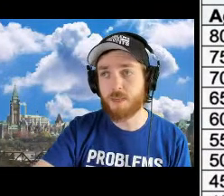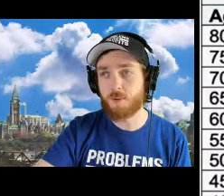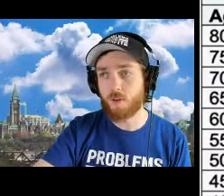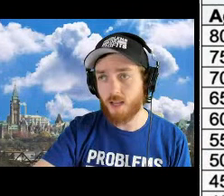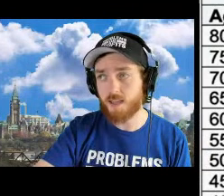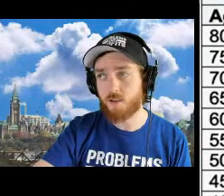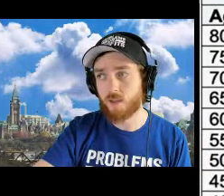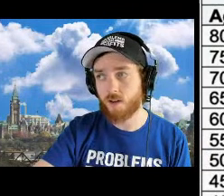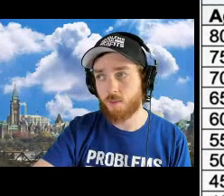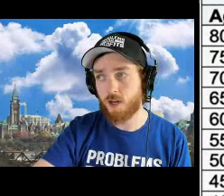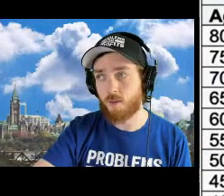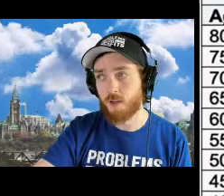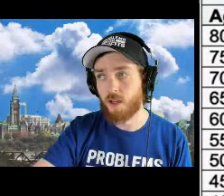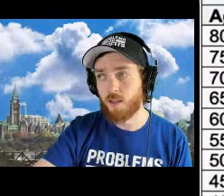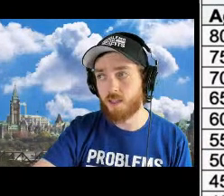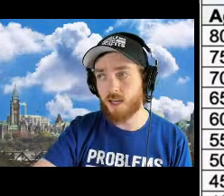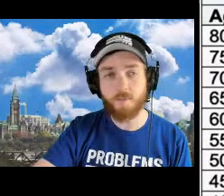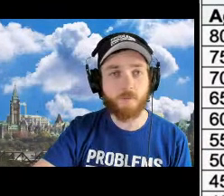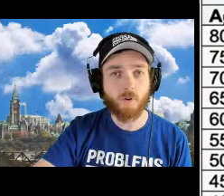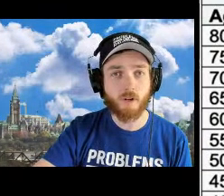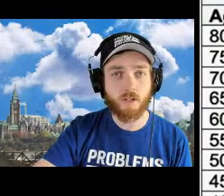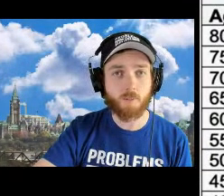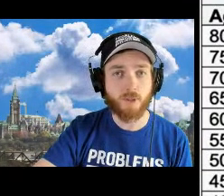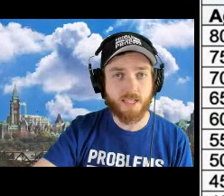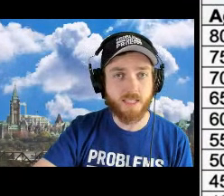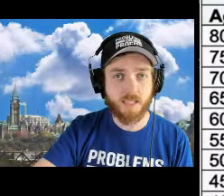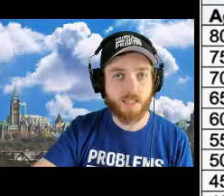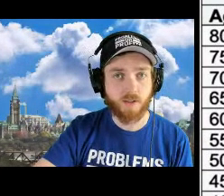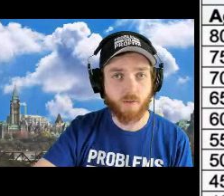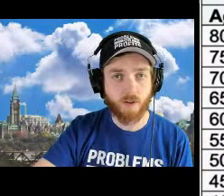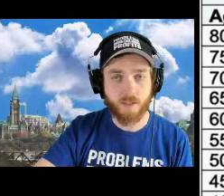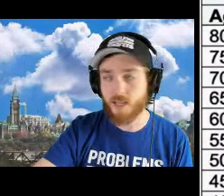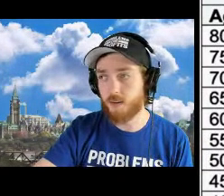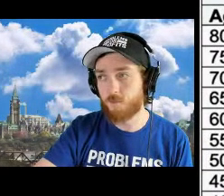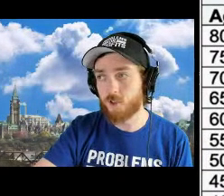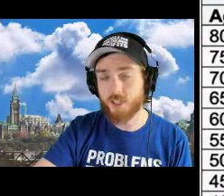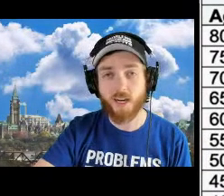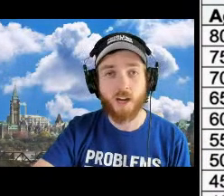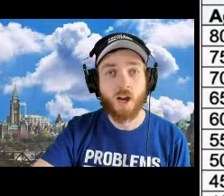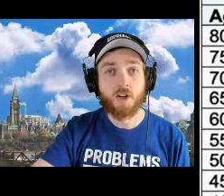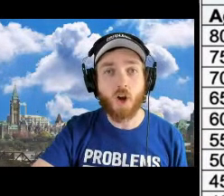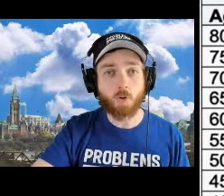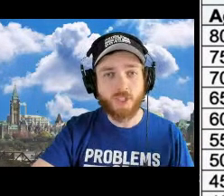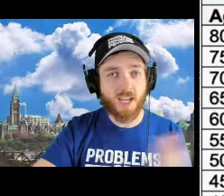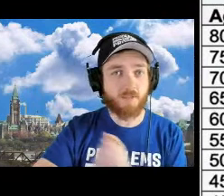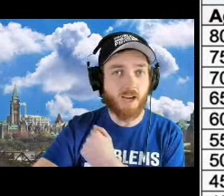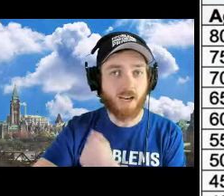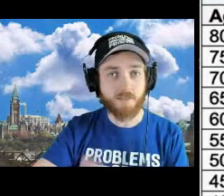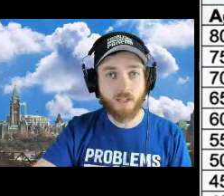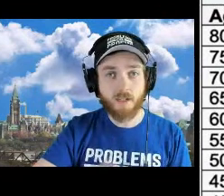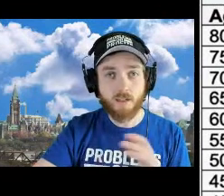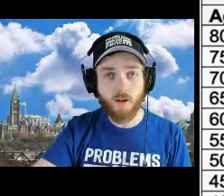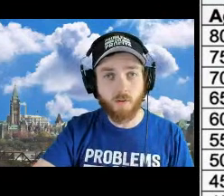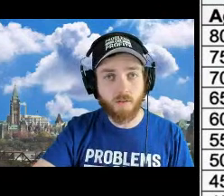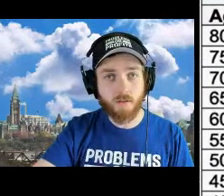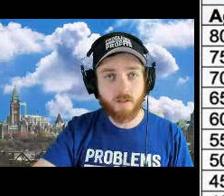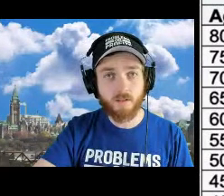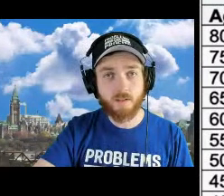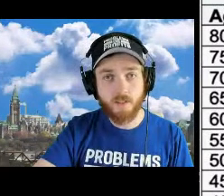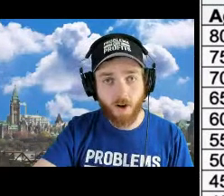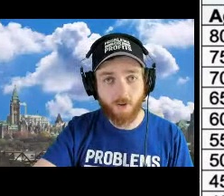and it's people like you that are the problem. The time for complacency is over. The time for just no, save lives.